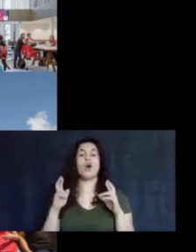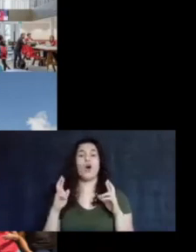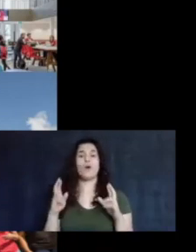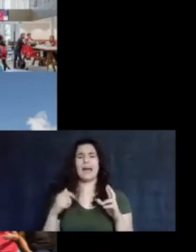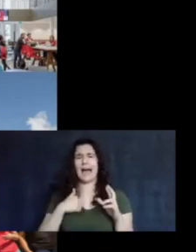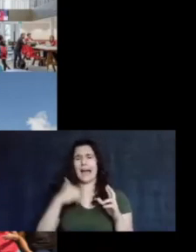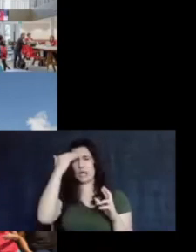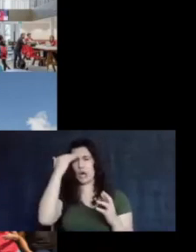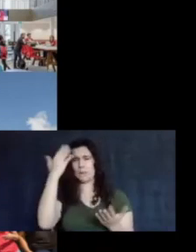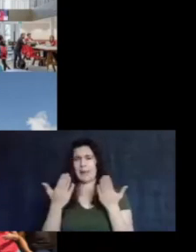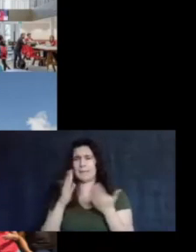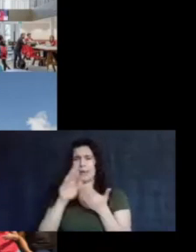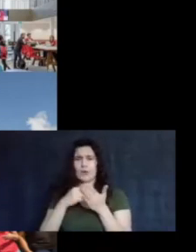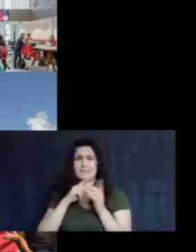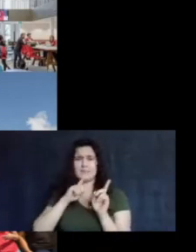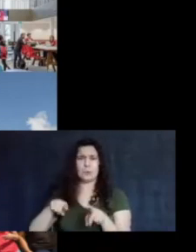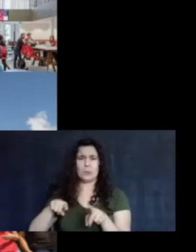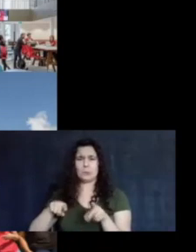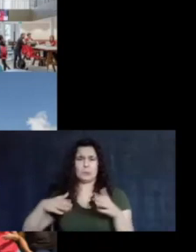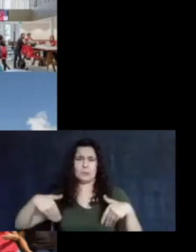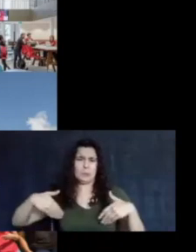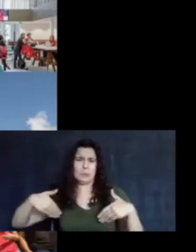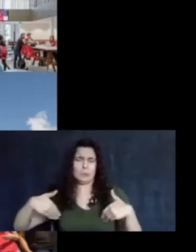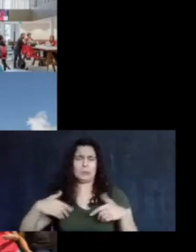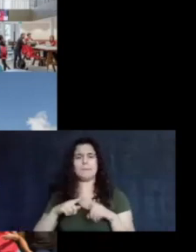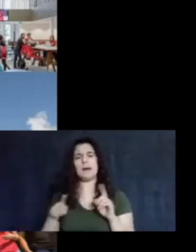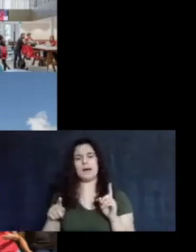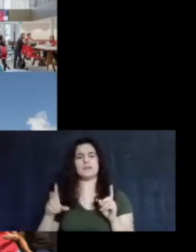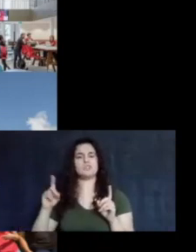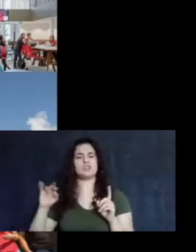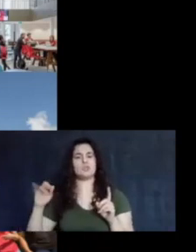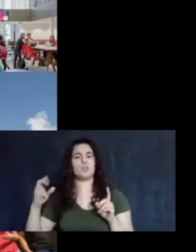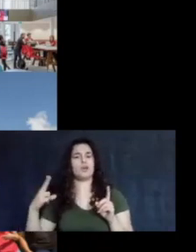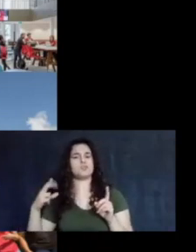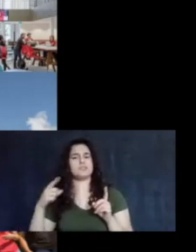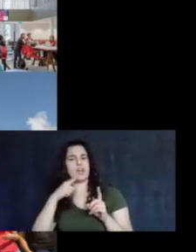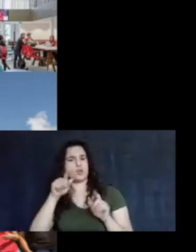not got to all the questions, but like Dr. Welch said, please feel free to email us.